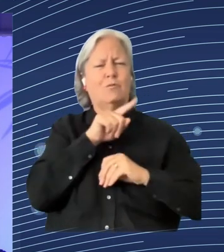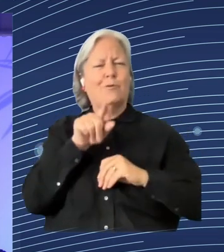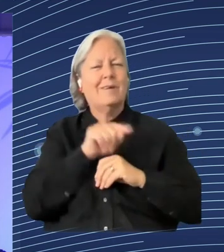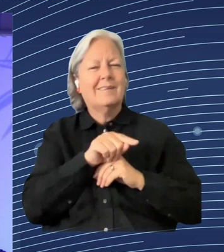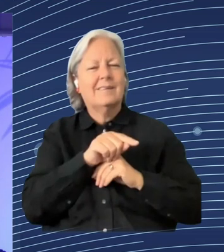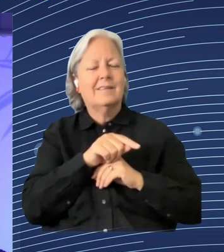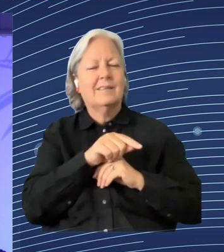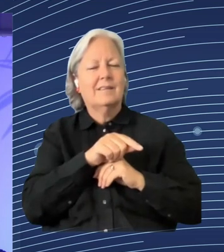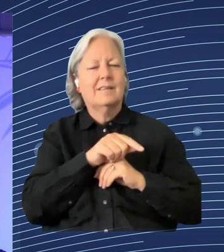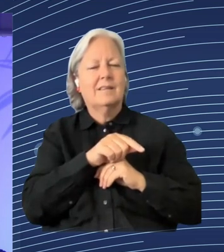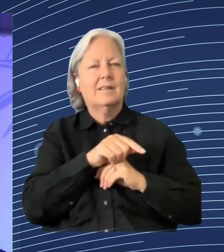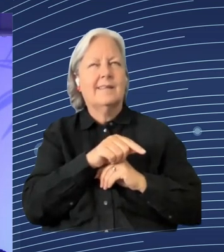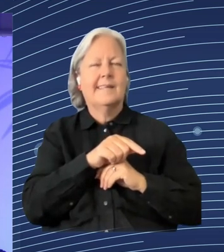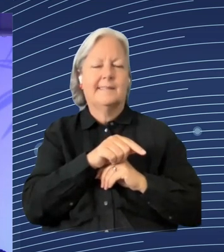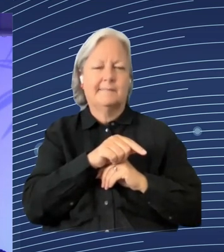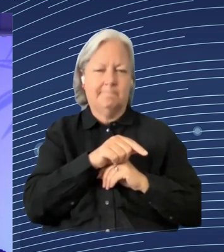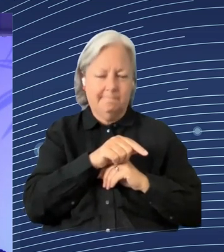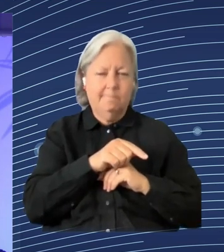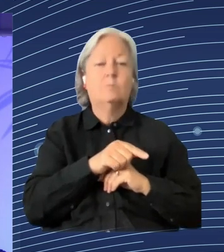having a big data